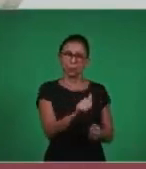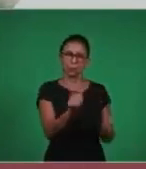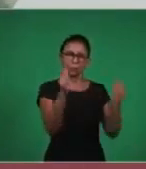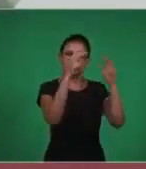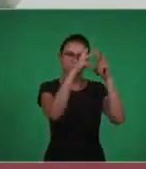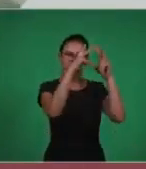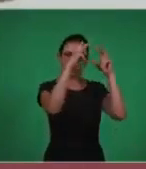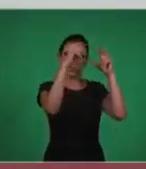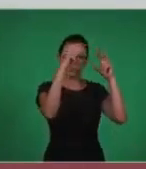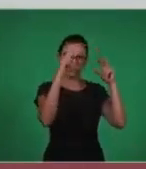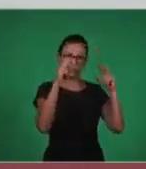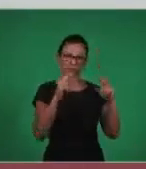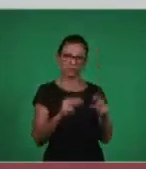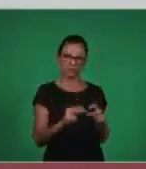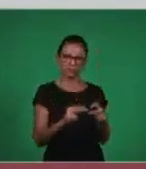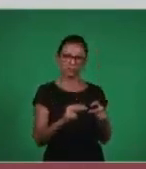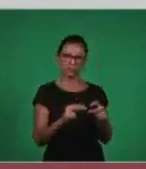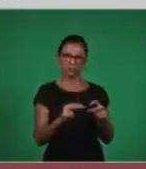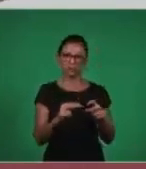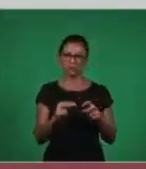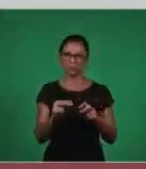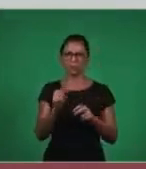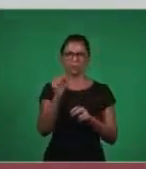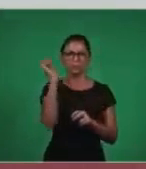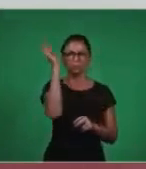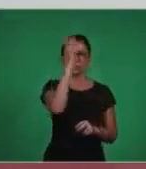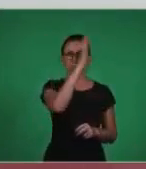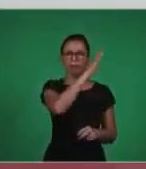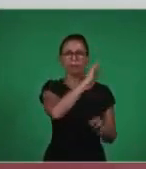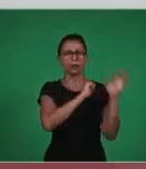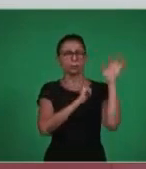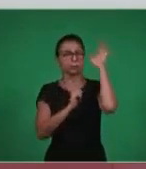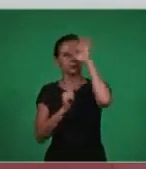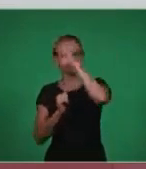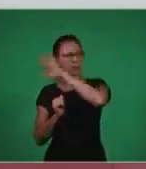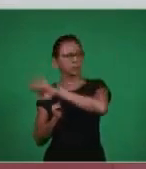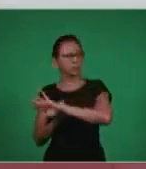world. There is no reason for us to get...